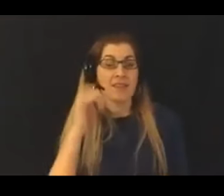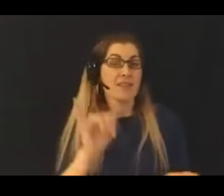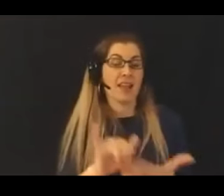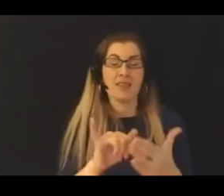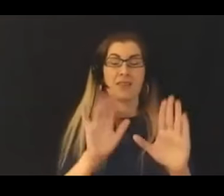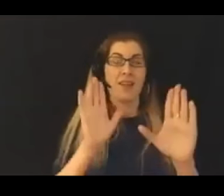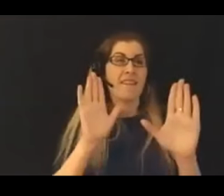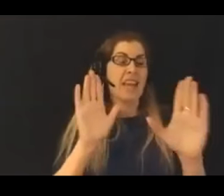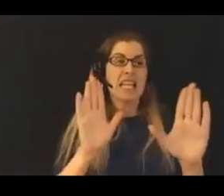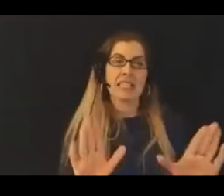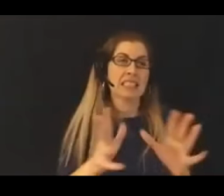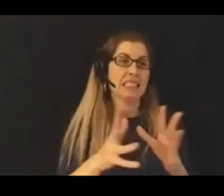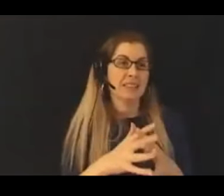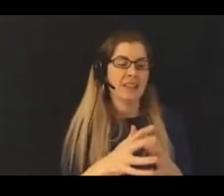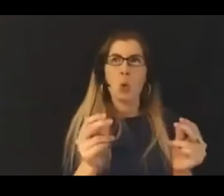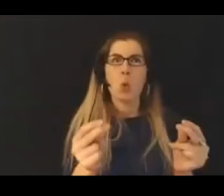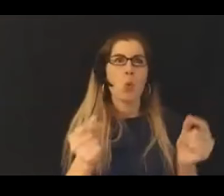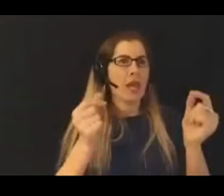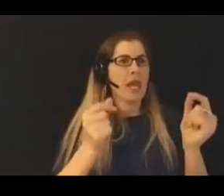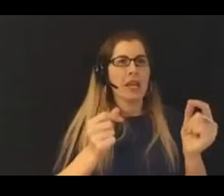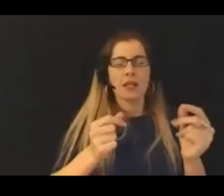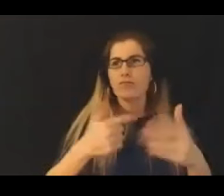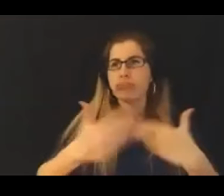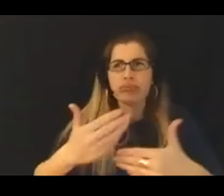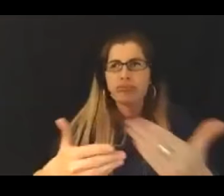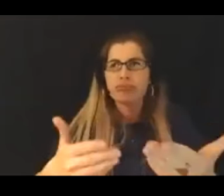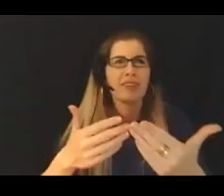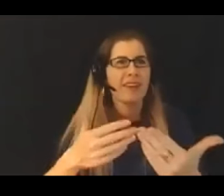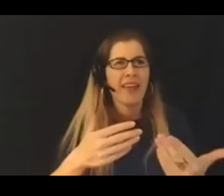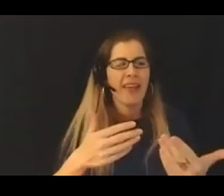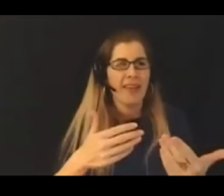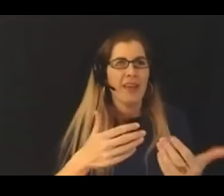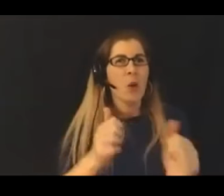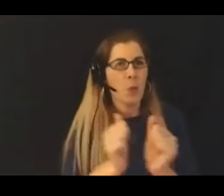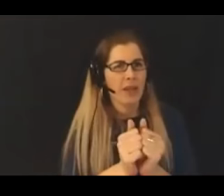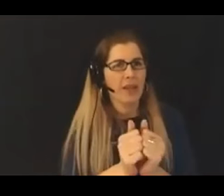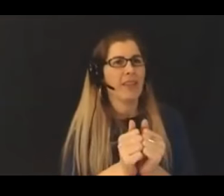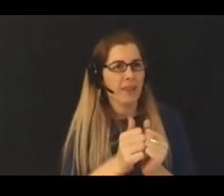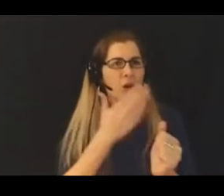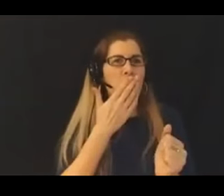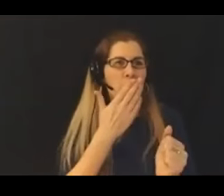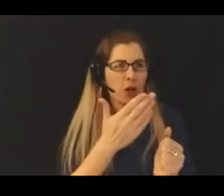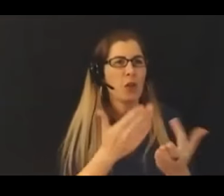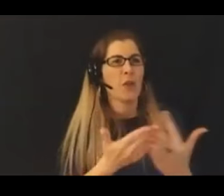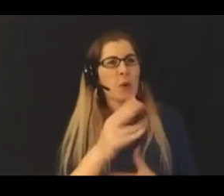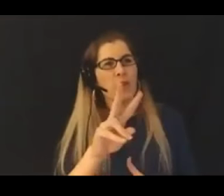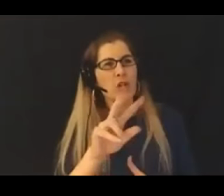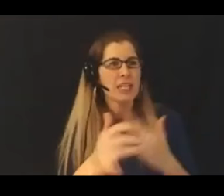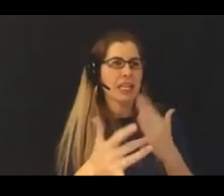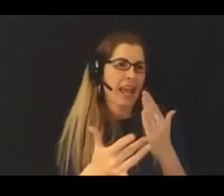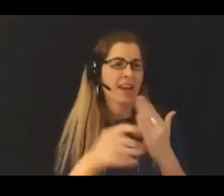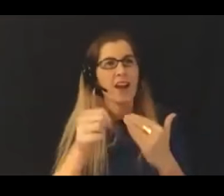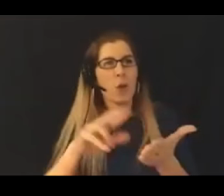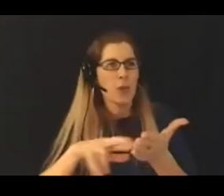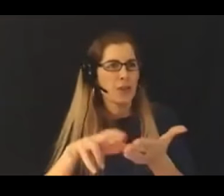A really, really quick turnaround, and I don't know, with a good recruitment through Virginia Tech and through some of these other